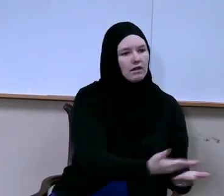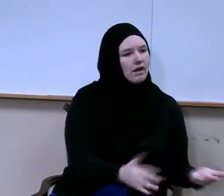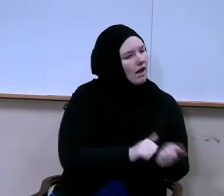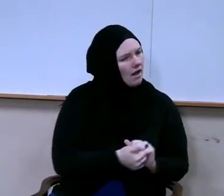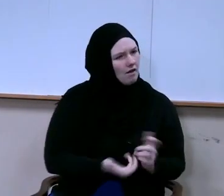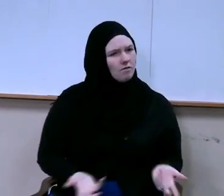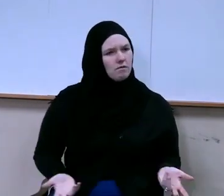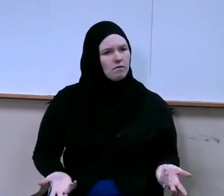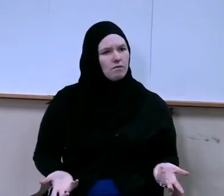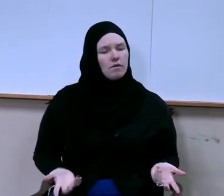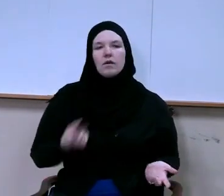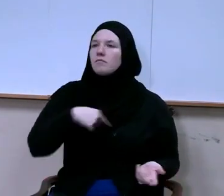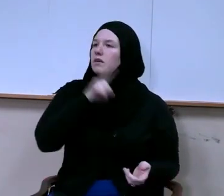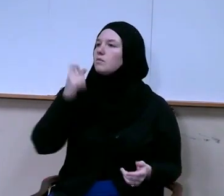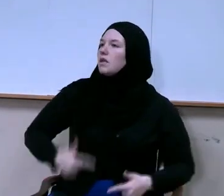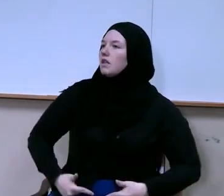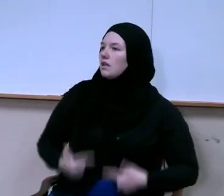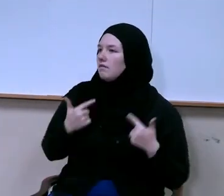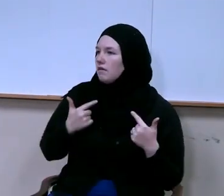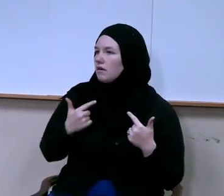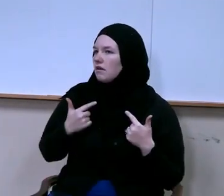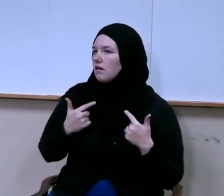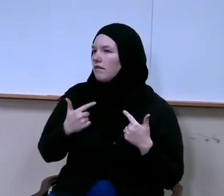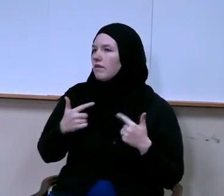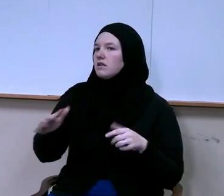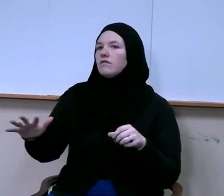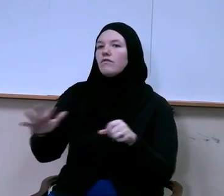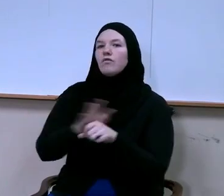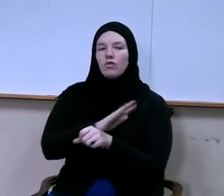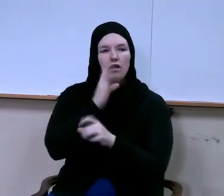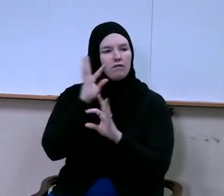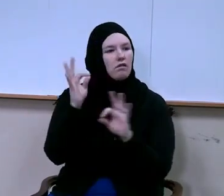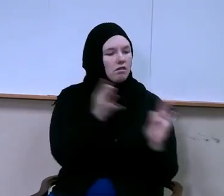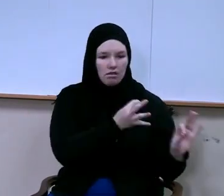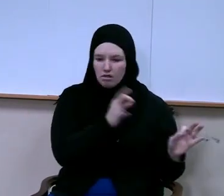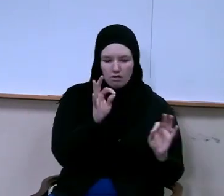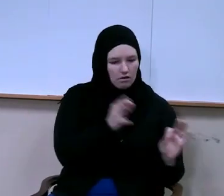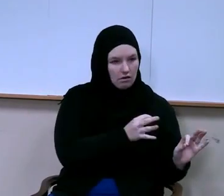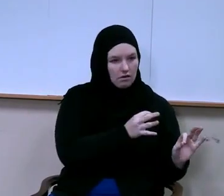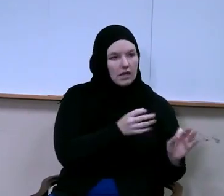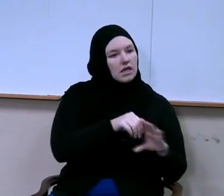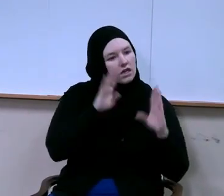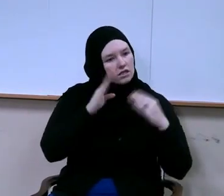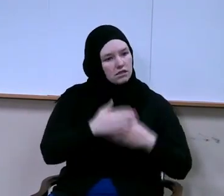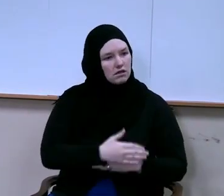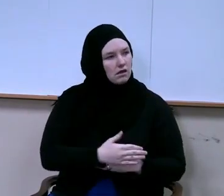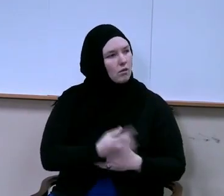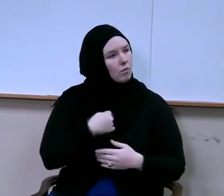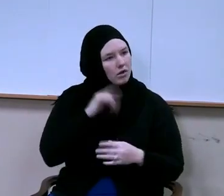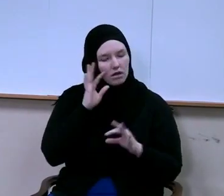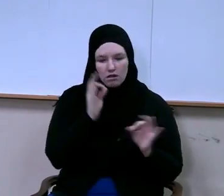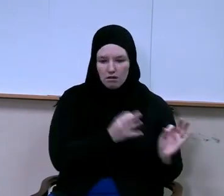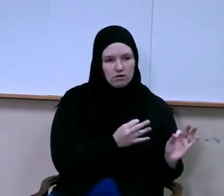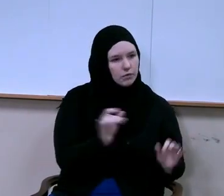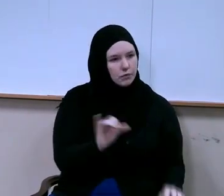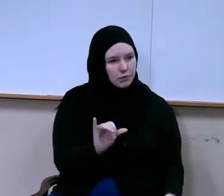How do we do that? Because we are living a life that is full of distractions. Even in our prayer, we get